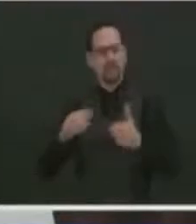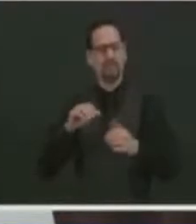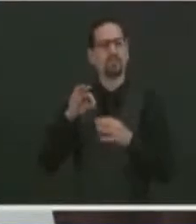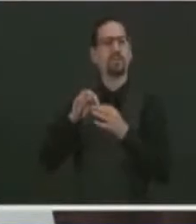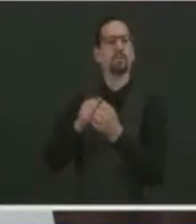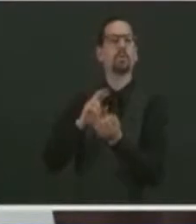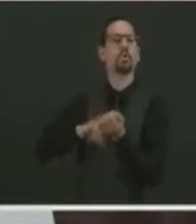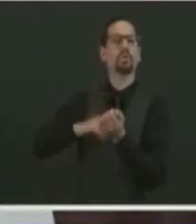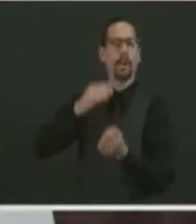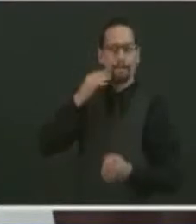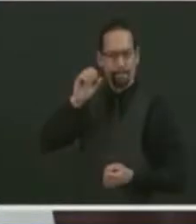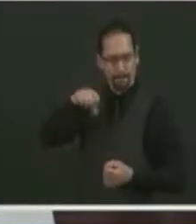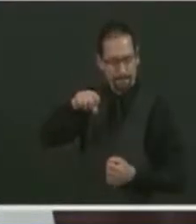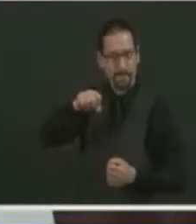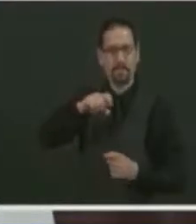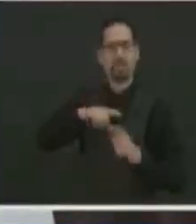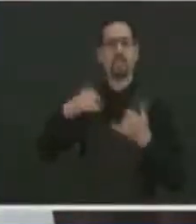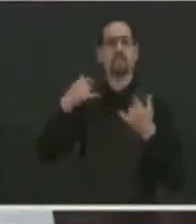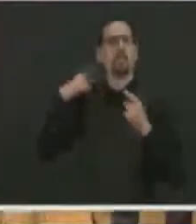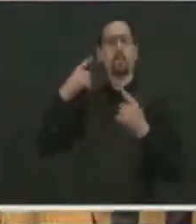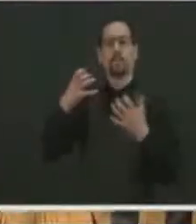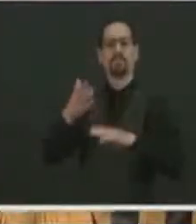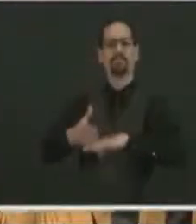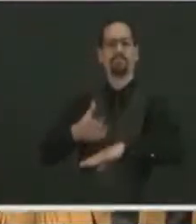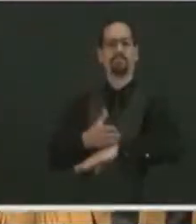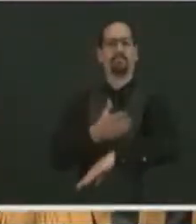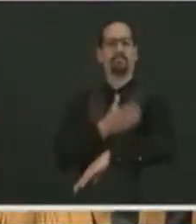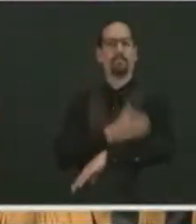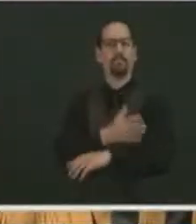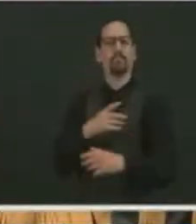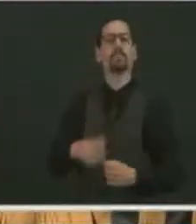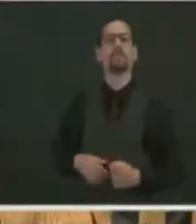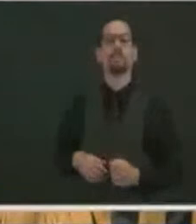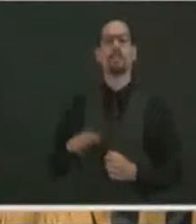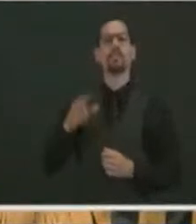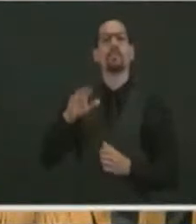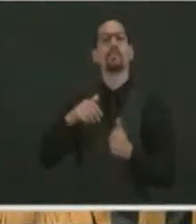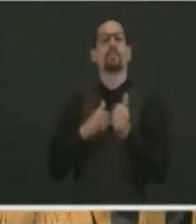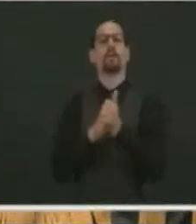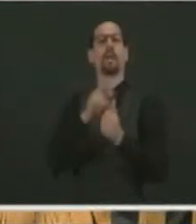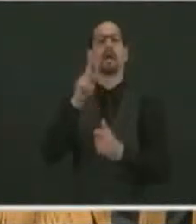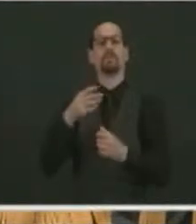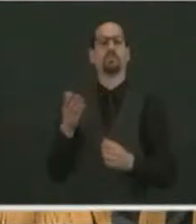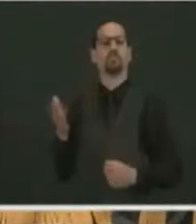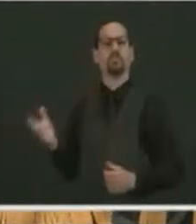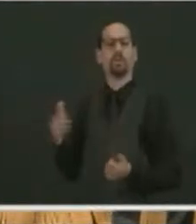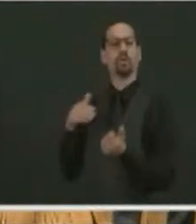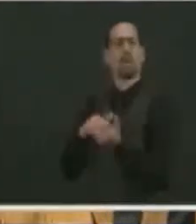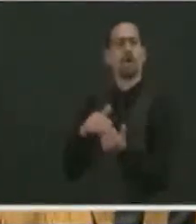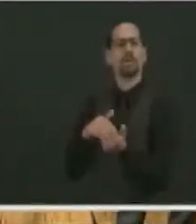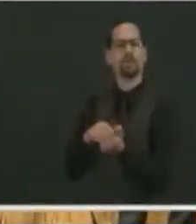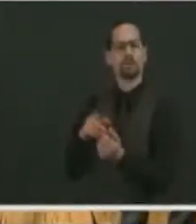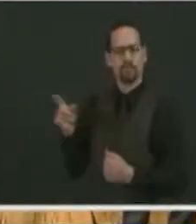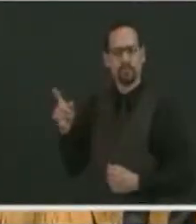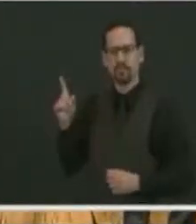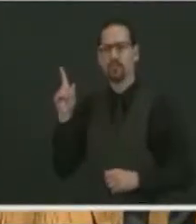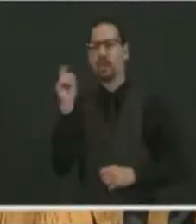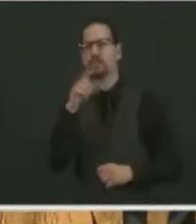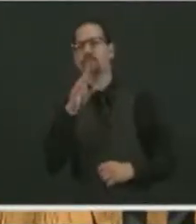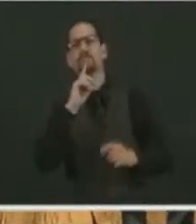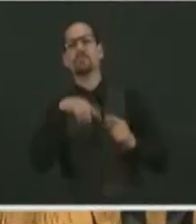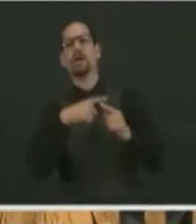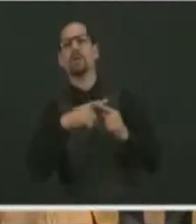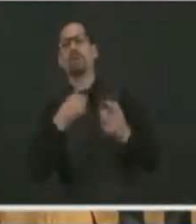day. If I could just follow up with Dr. Alexander Scott, could you just tell us how many of the newly reported fatalities were in nursing homes? And